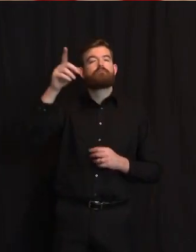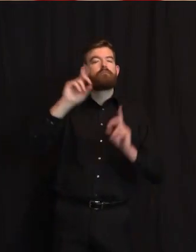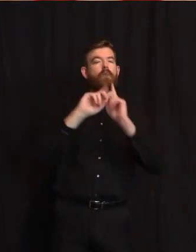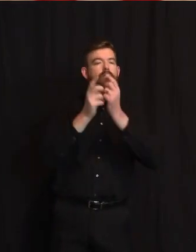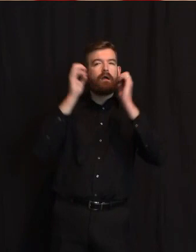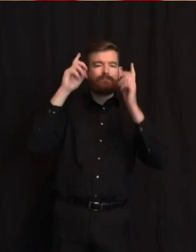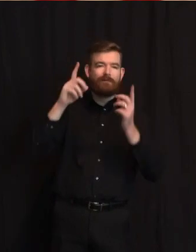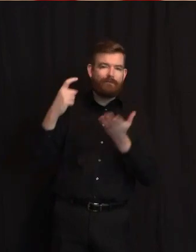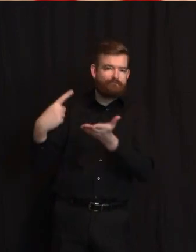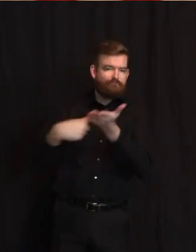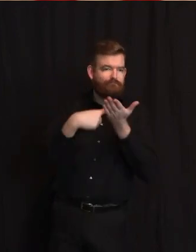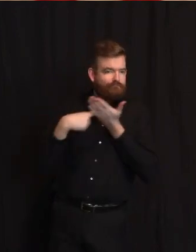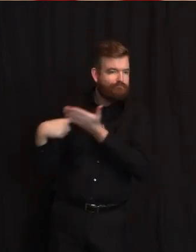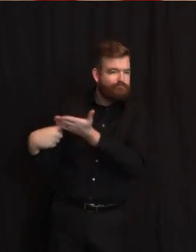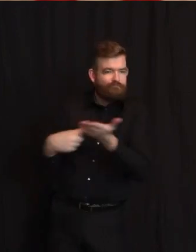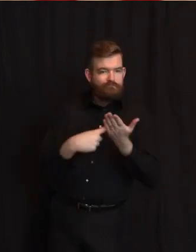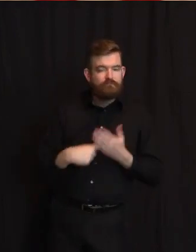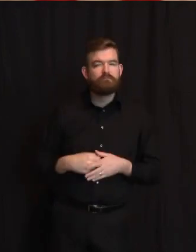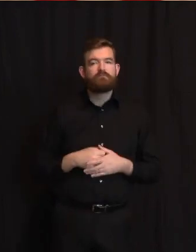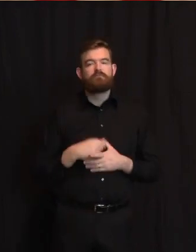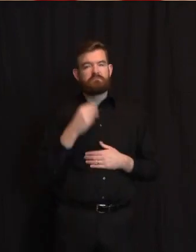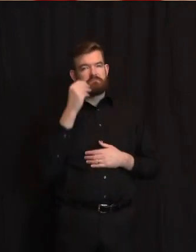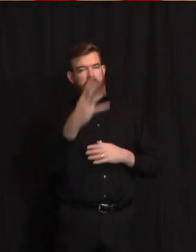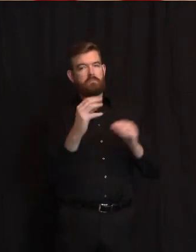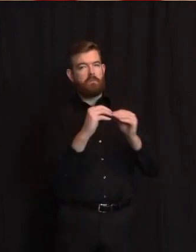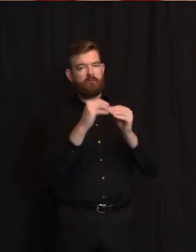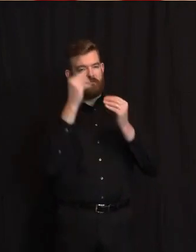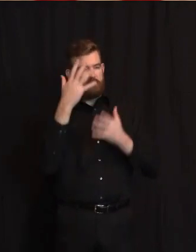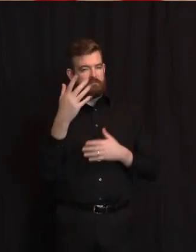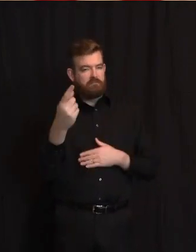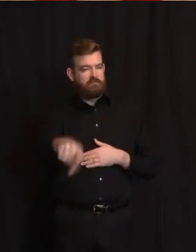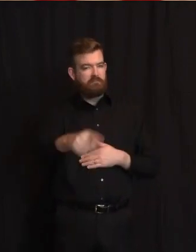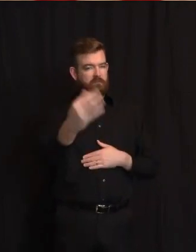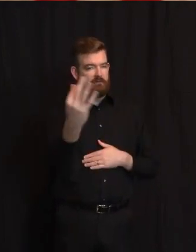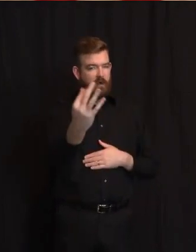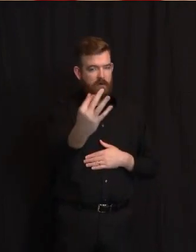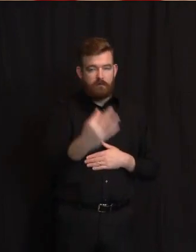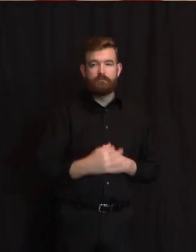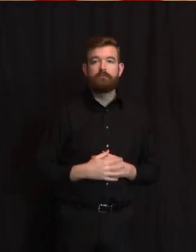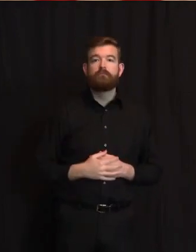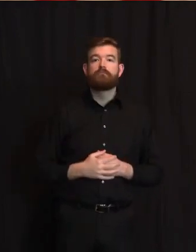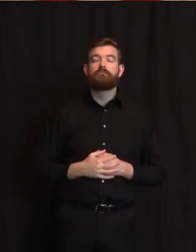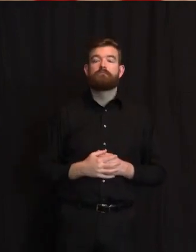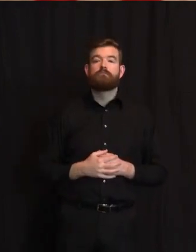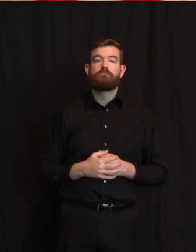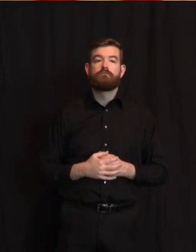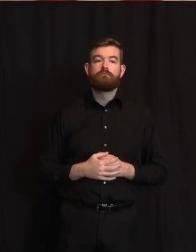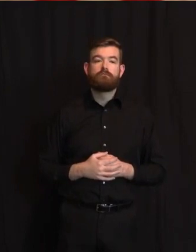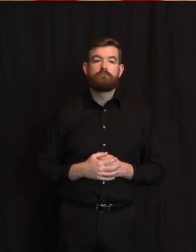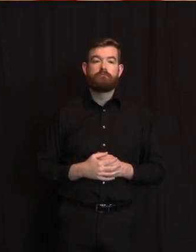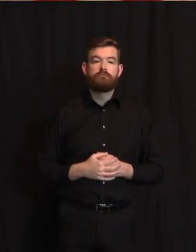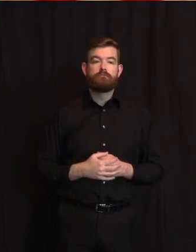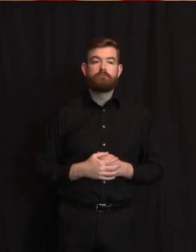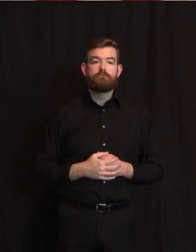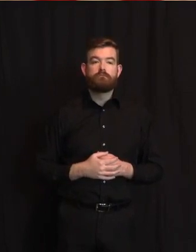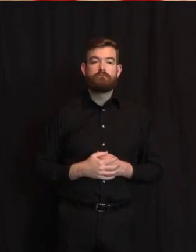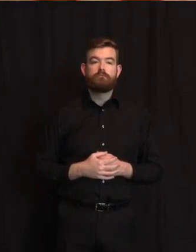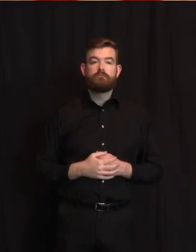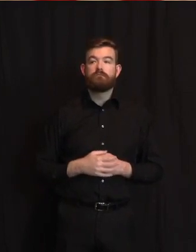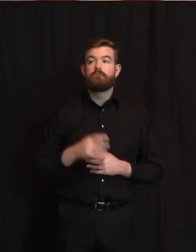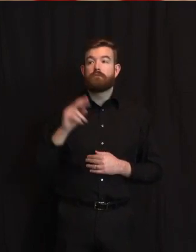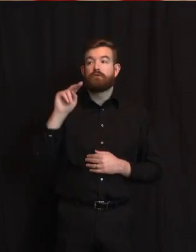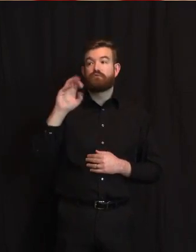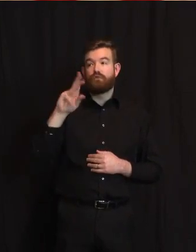that's a recommendation by them. The executive orders issued by the state are the executive orders that are binding. And we have not